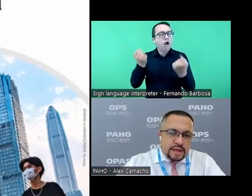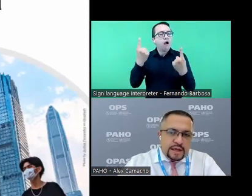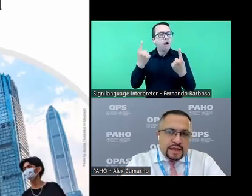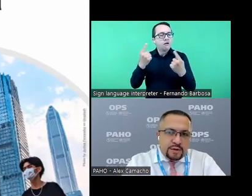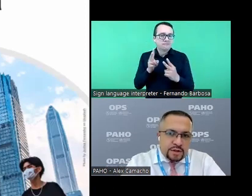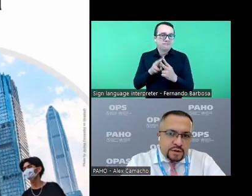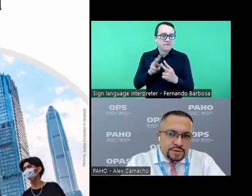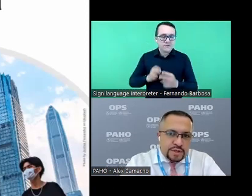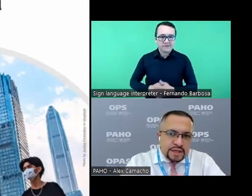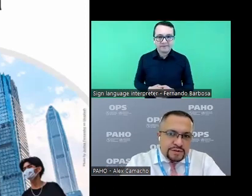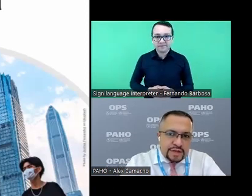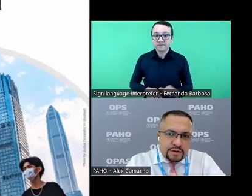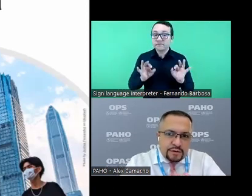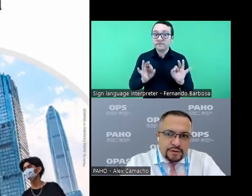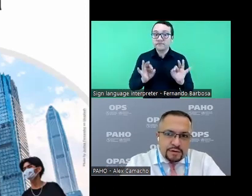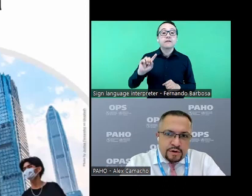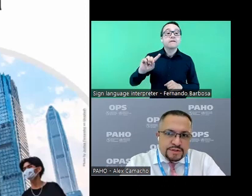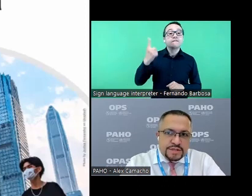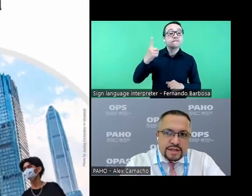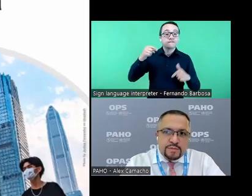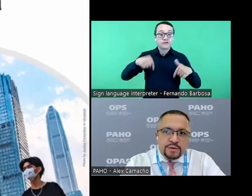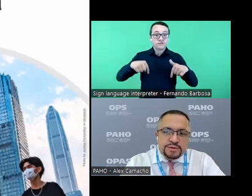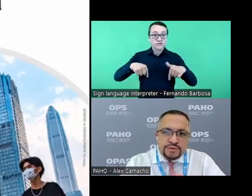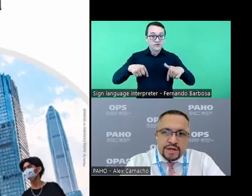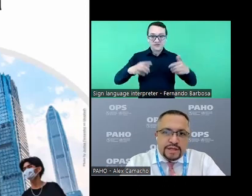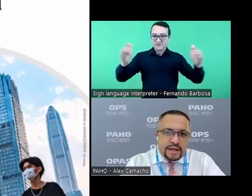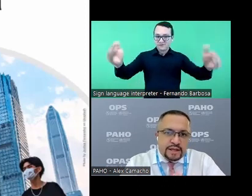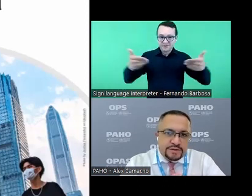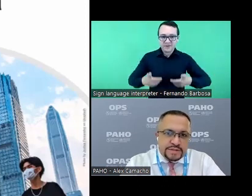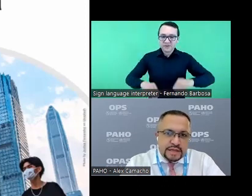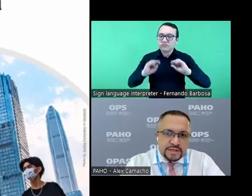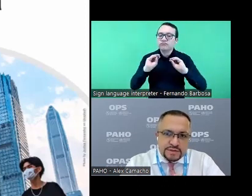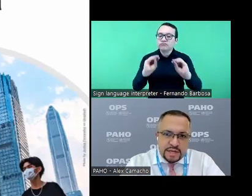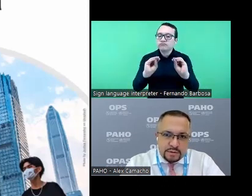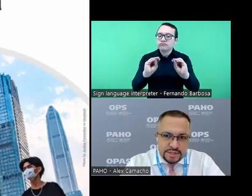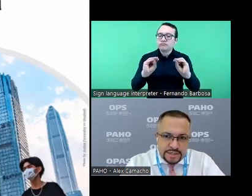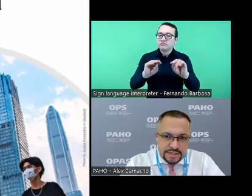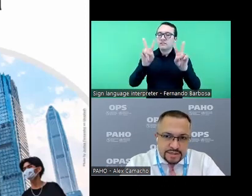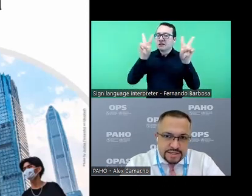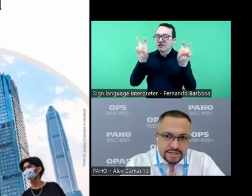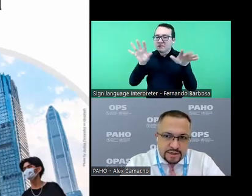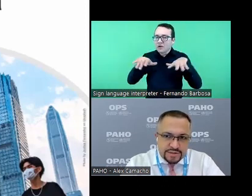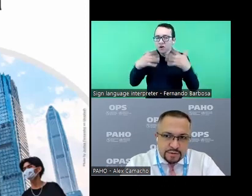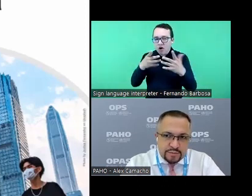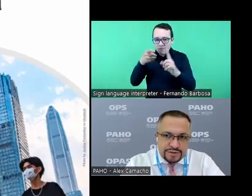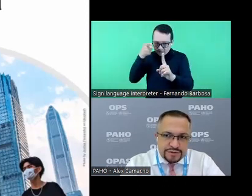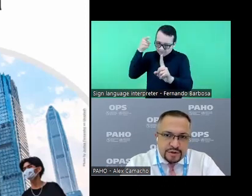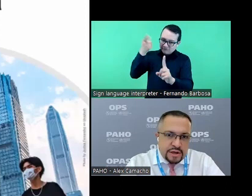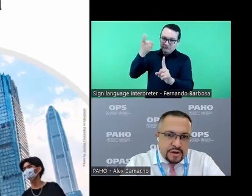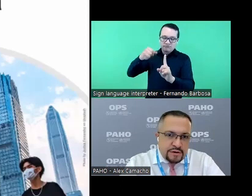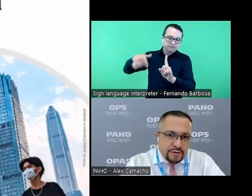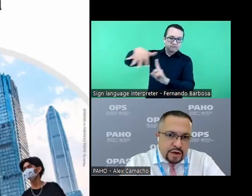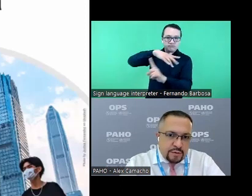all, again, welcome to the training of whole of society approach to creating healthy, resilient, and sustainable cities, harnessing South